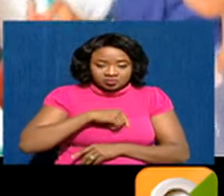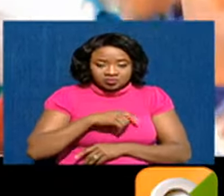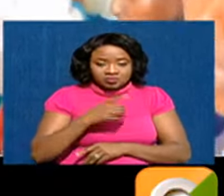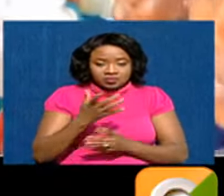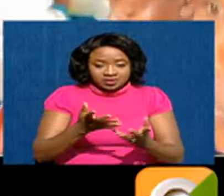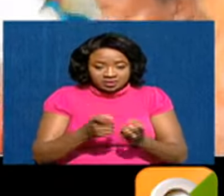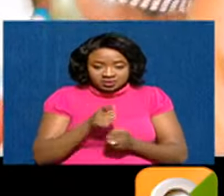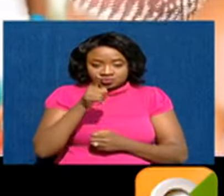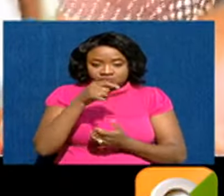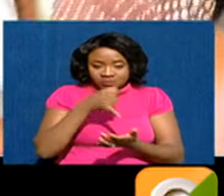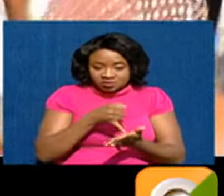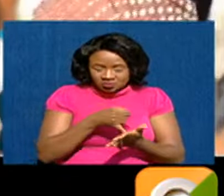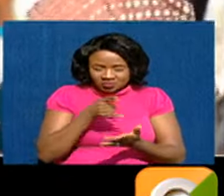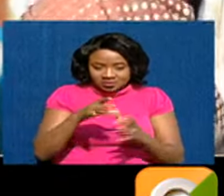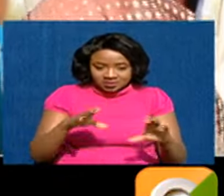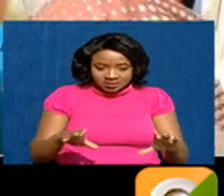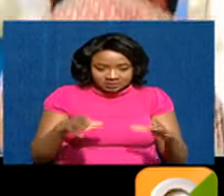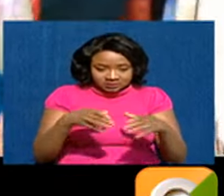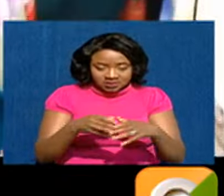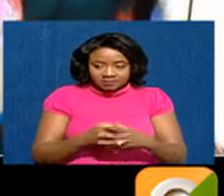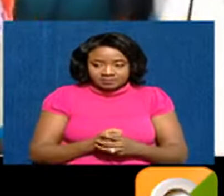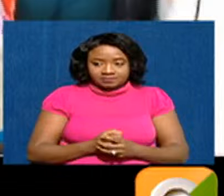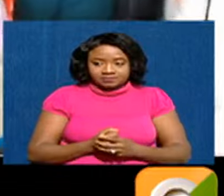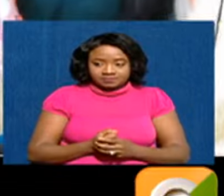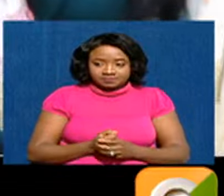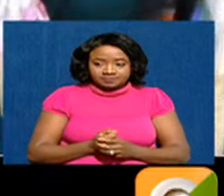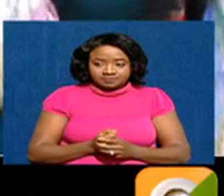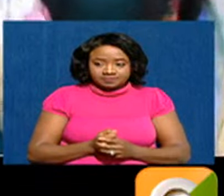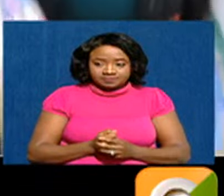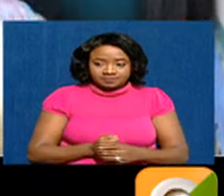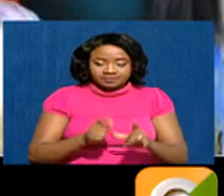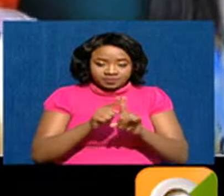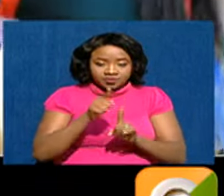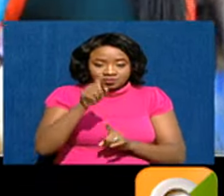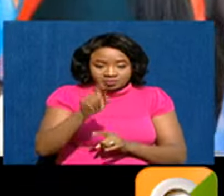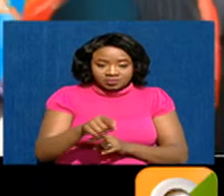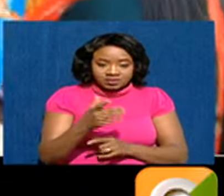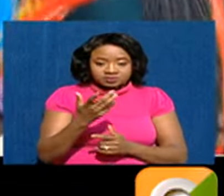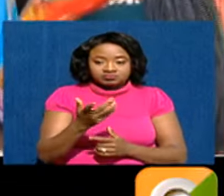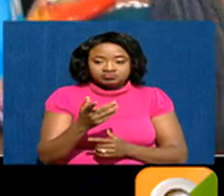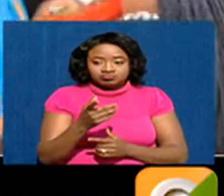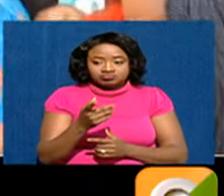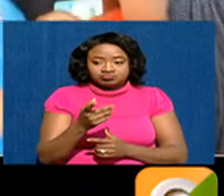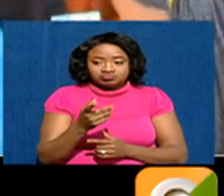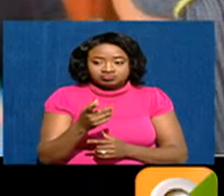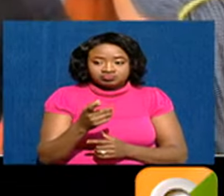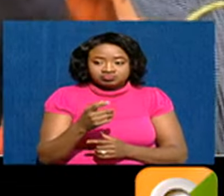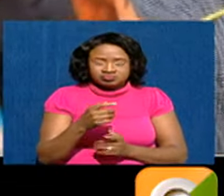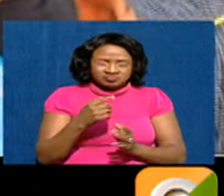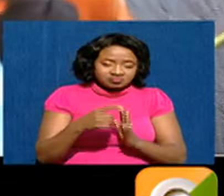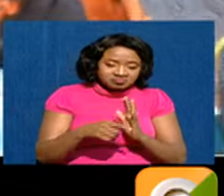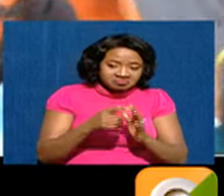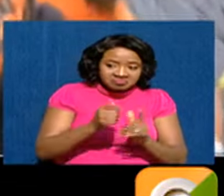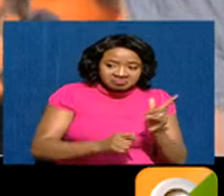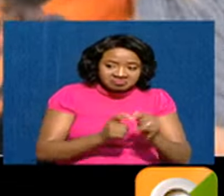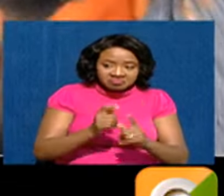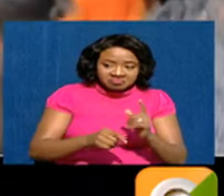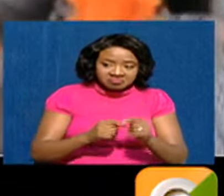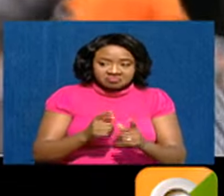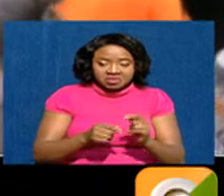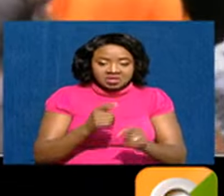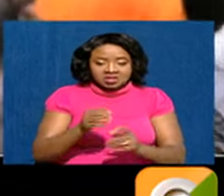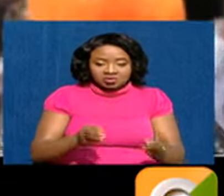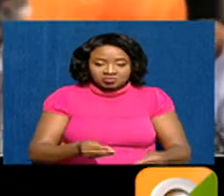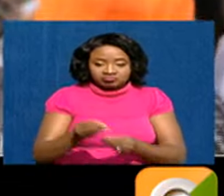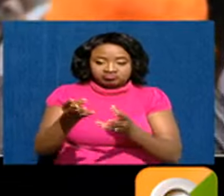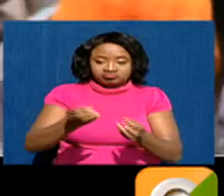the cooperative, for, or even you take milk to a known manufacturer or processor for you